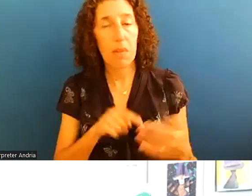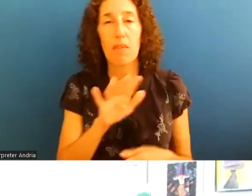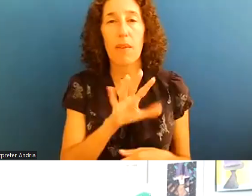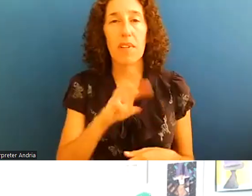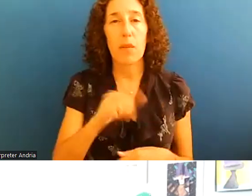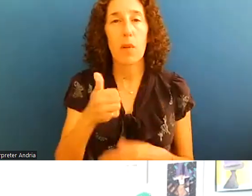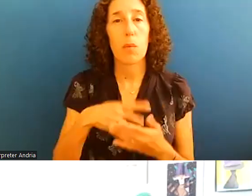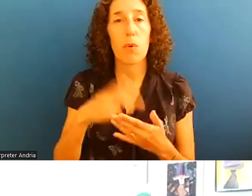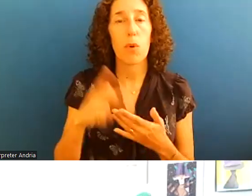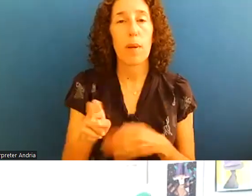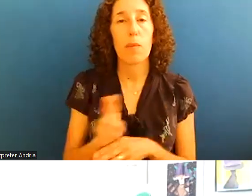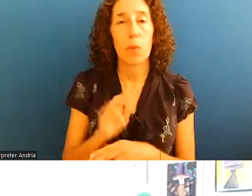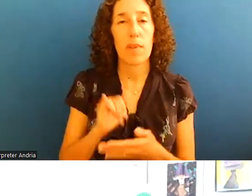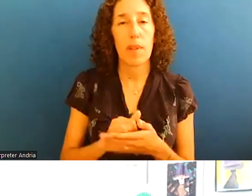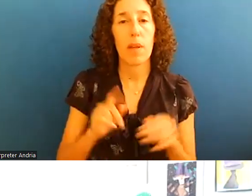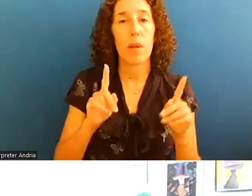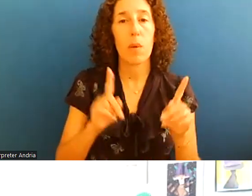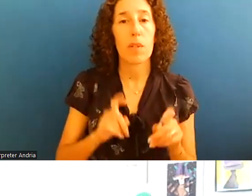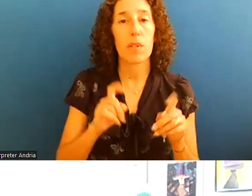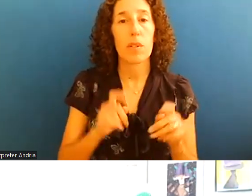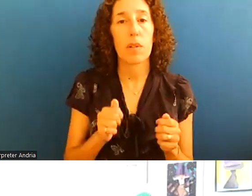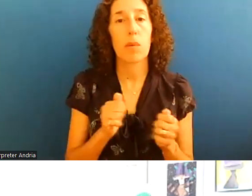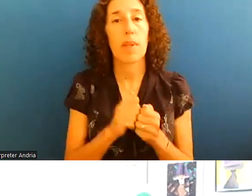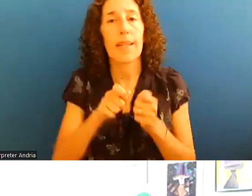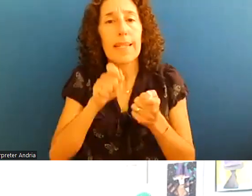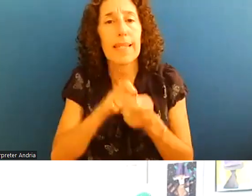detailed questions. And so you want somebody in that room that's